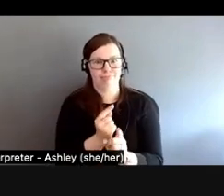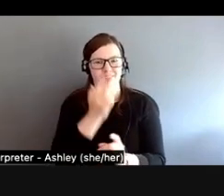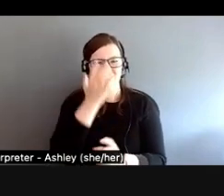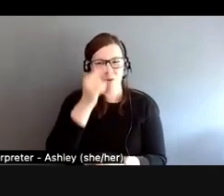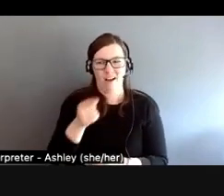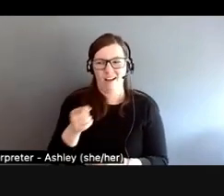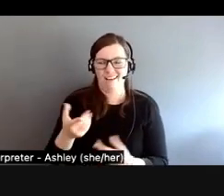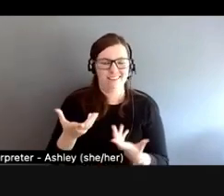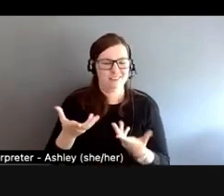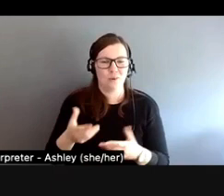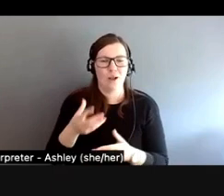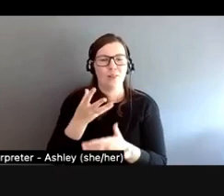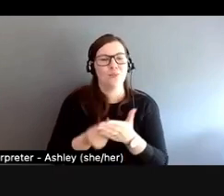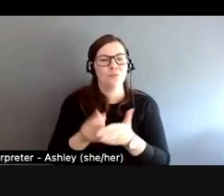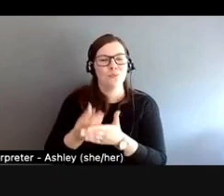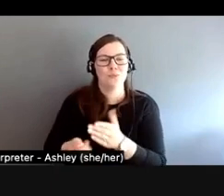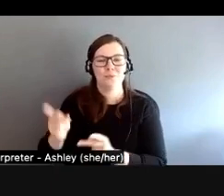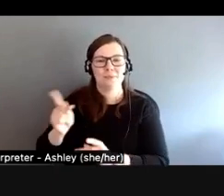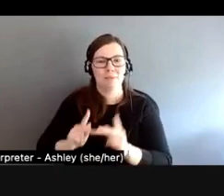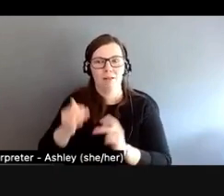kind of outreach that we started.